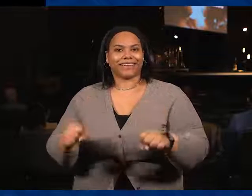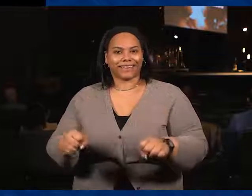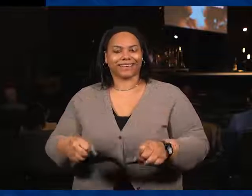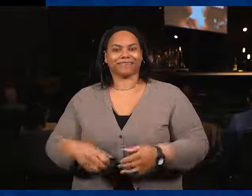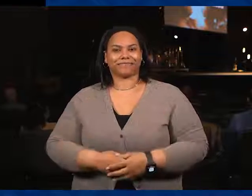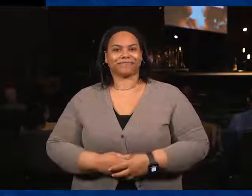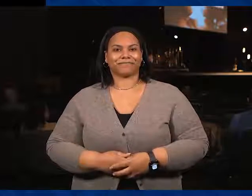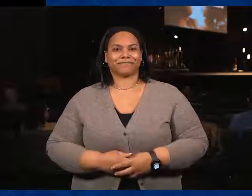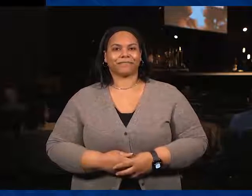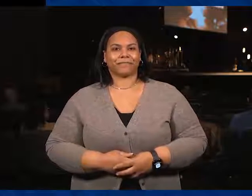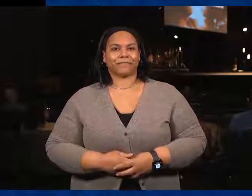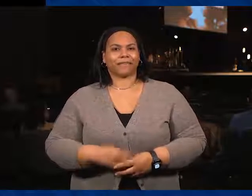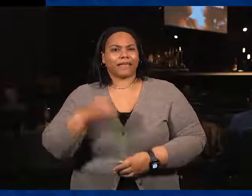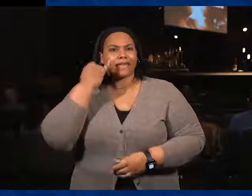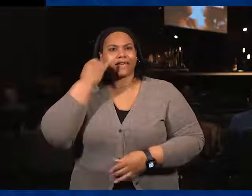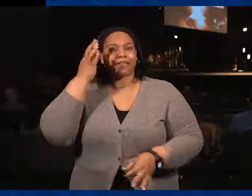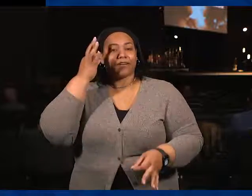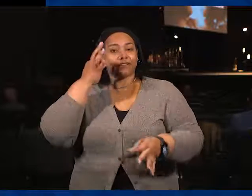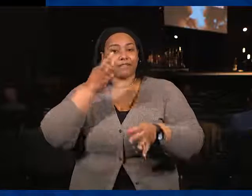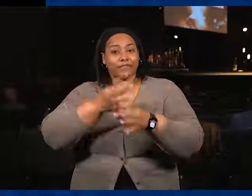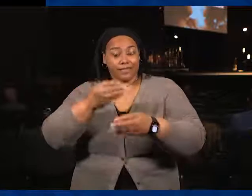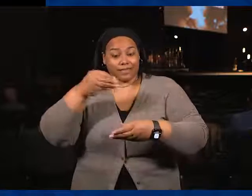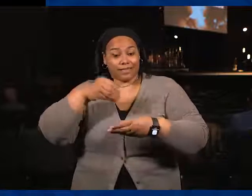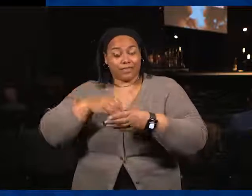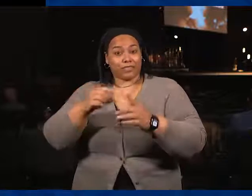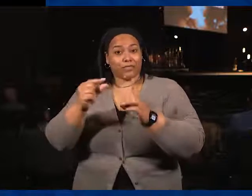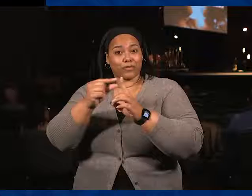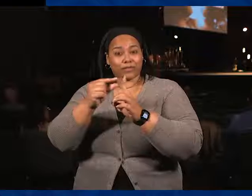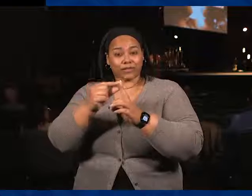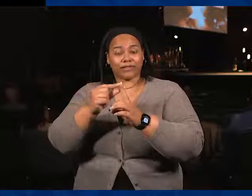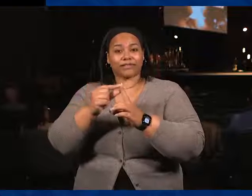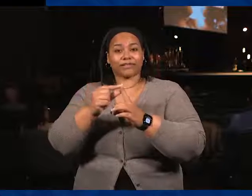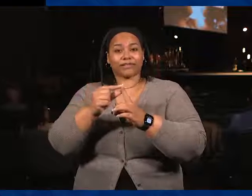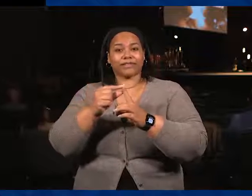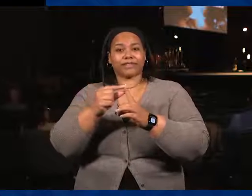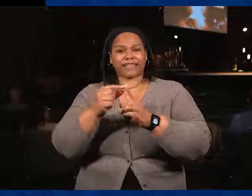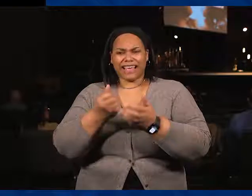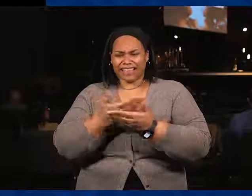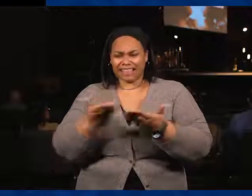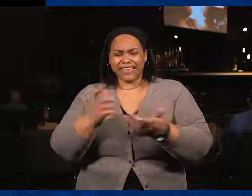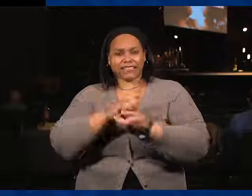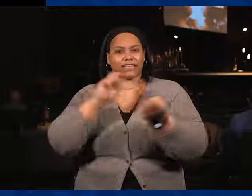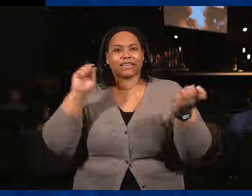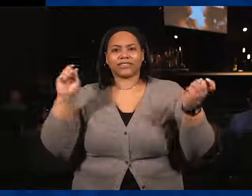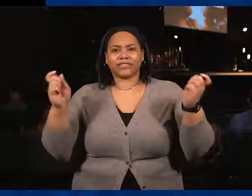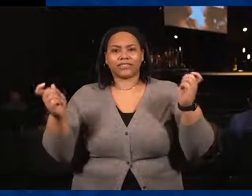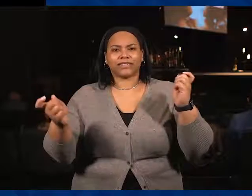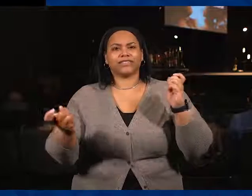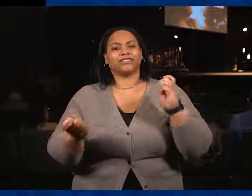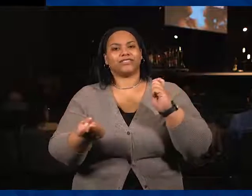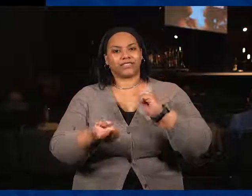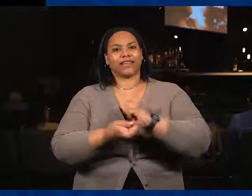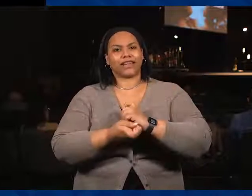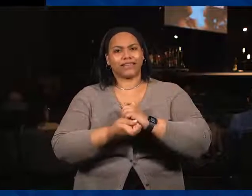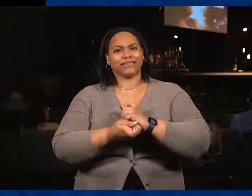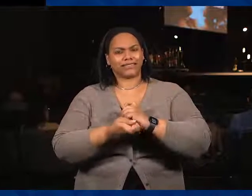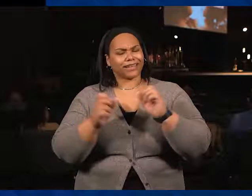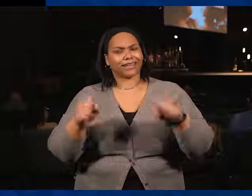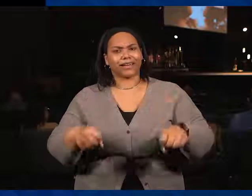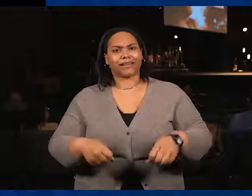When you have faith in the word, that things can change in your situation.